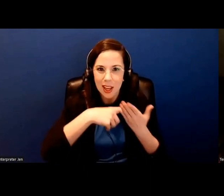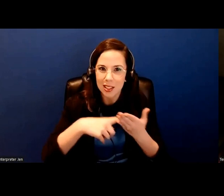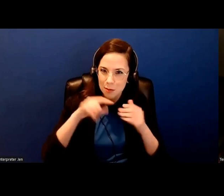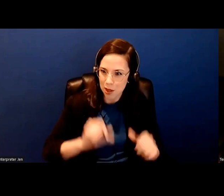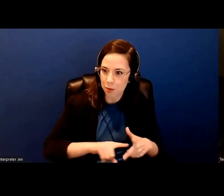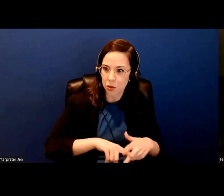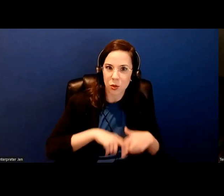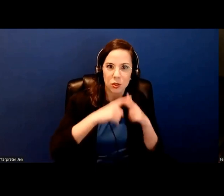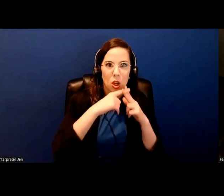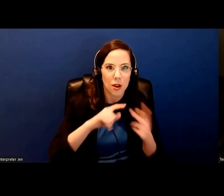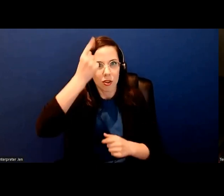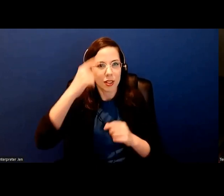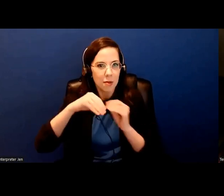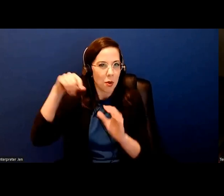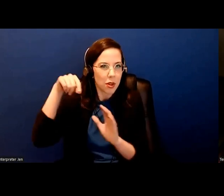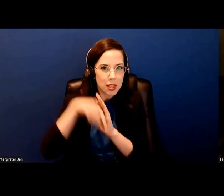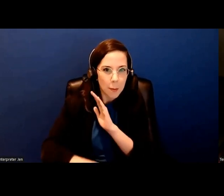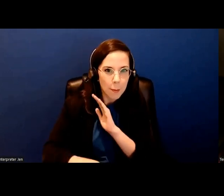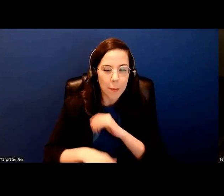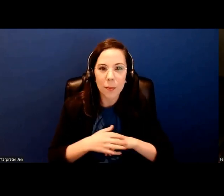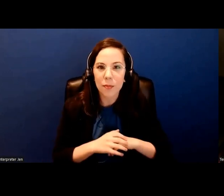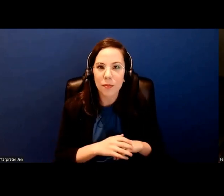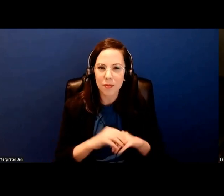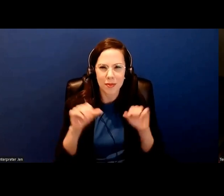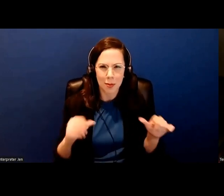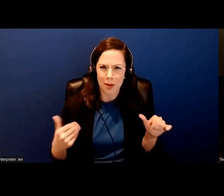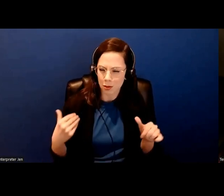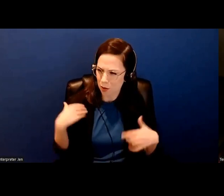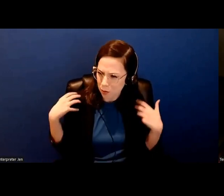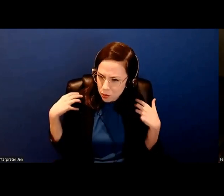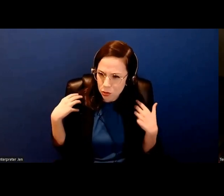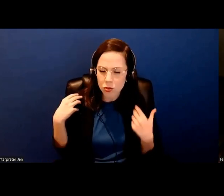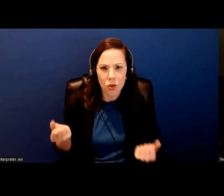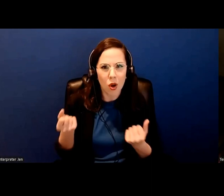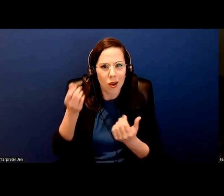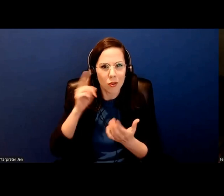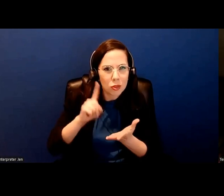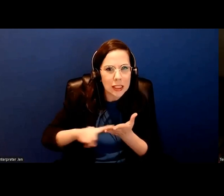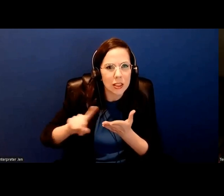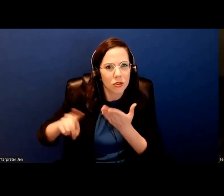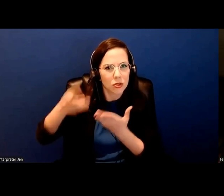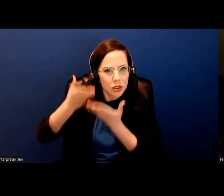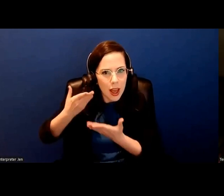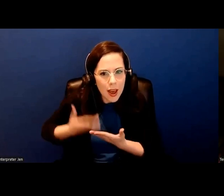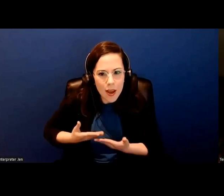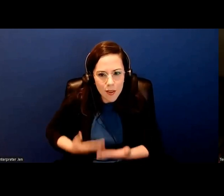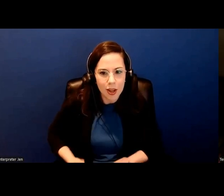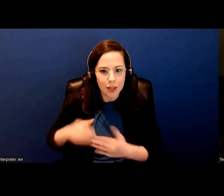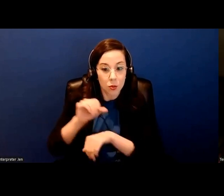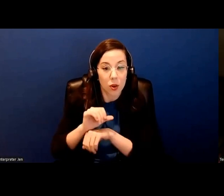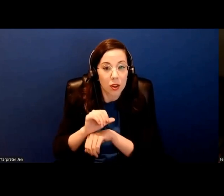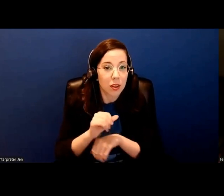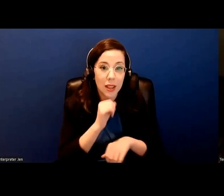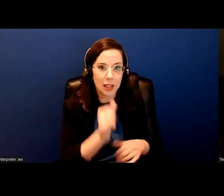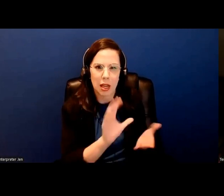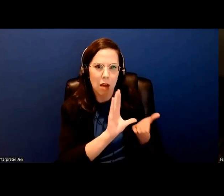understanding, and to really be bringing a solid evidence-based practice to the work we do that is not discounting where we come from and